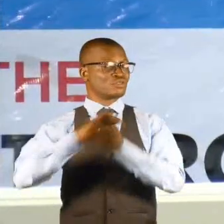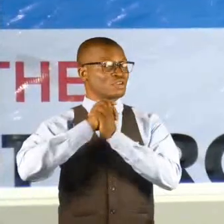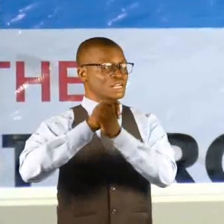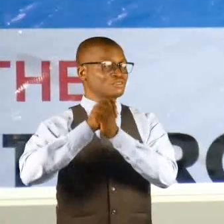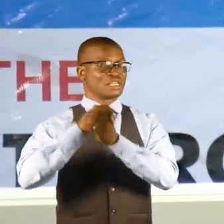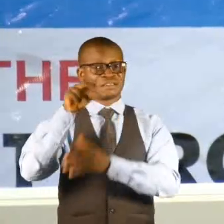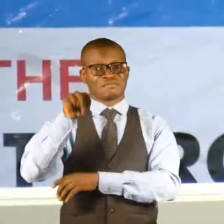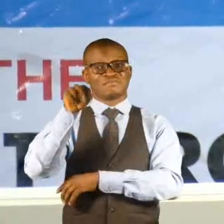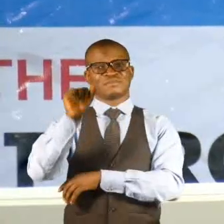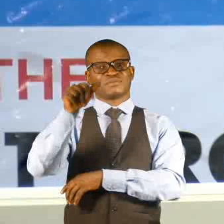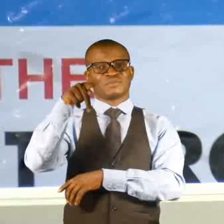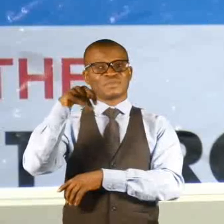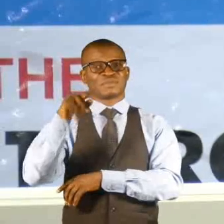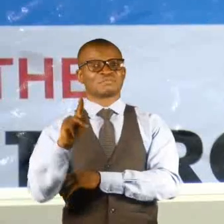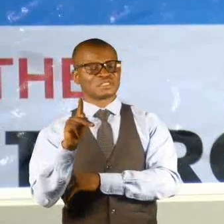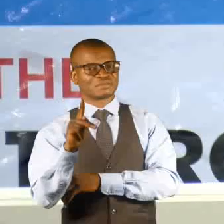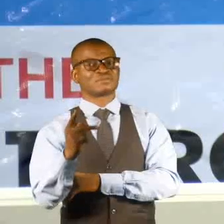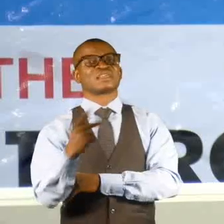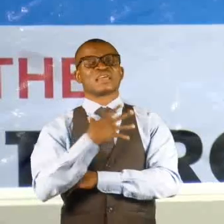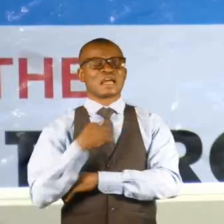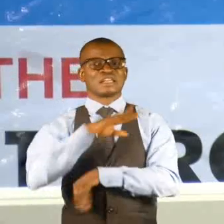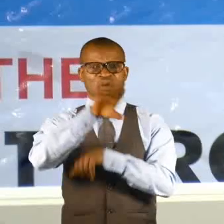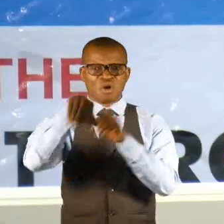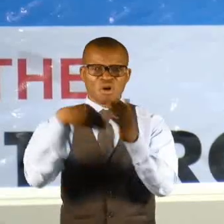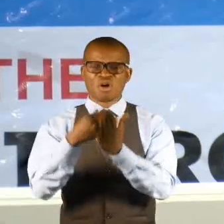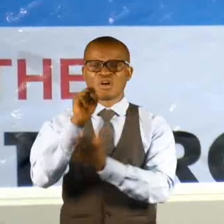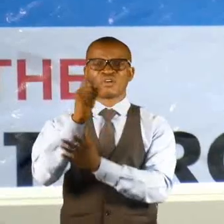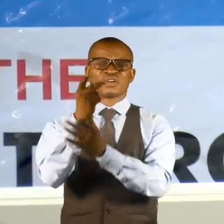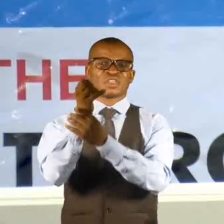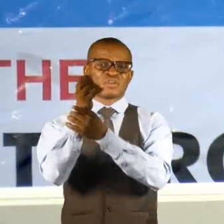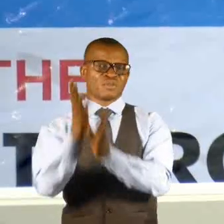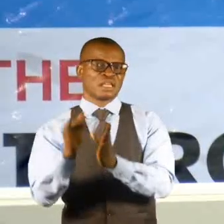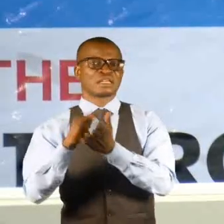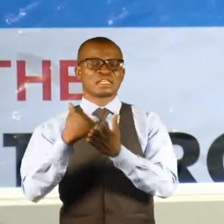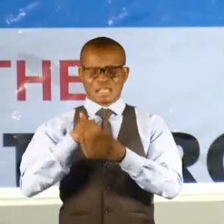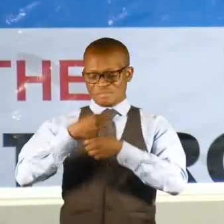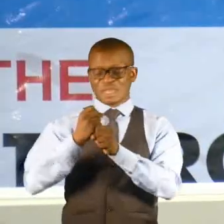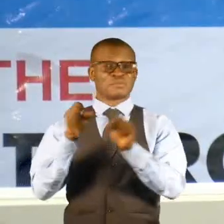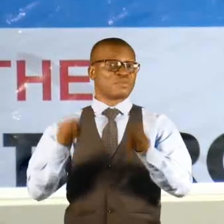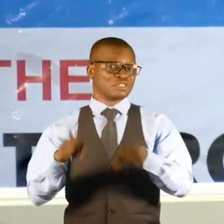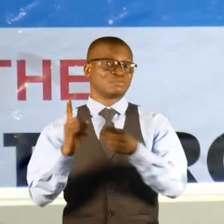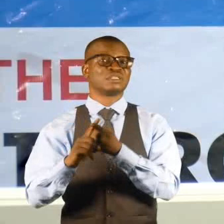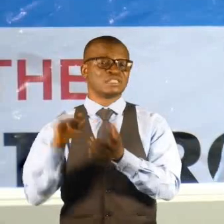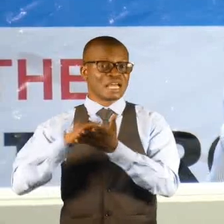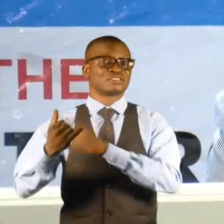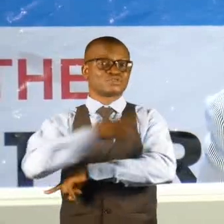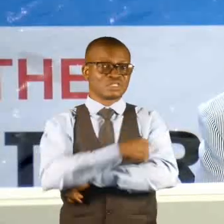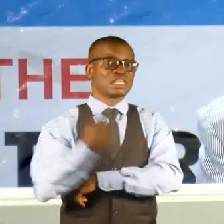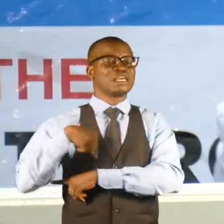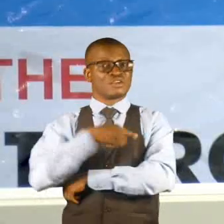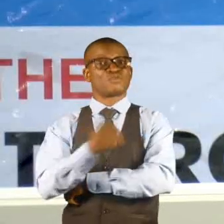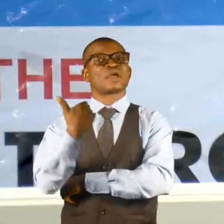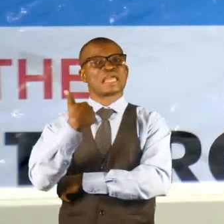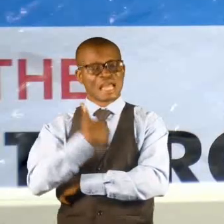I want to congratulate NAPTIP and all the stakeholders that made possible that